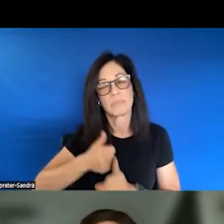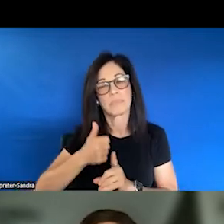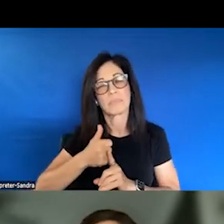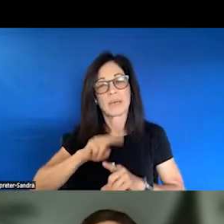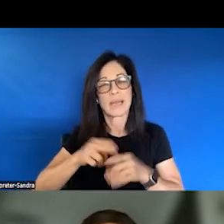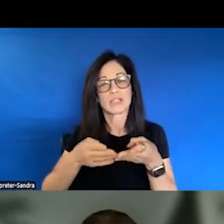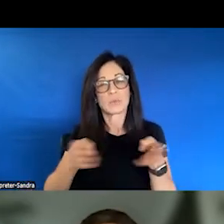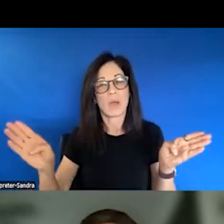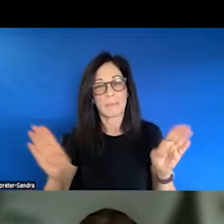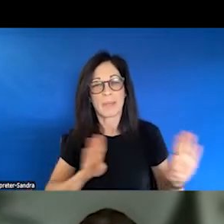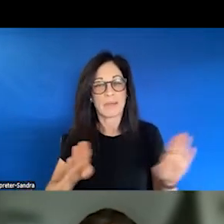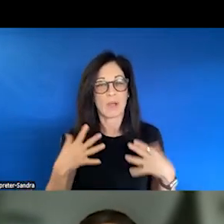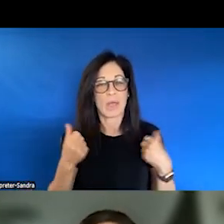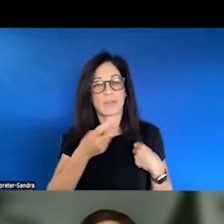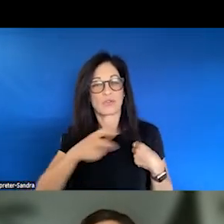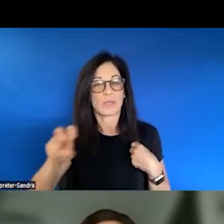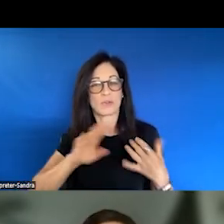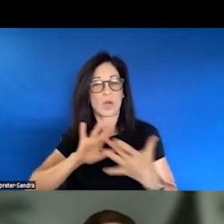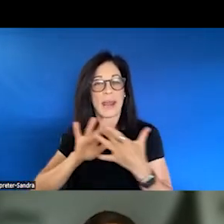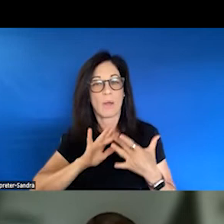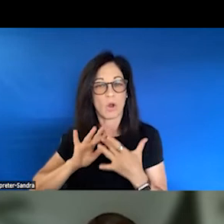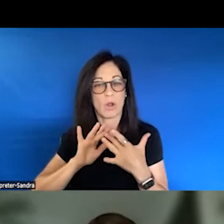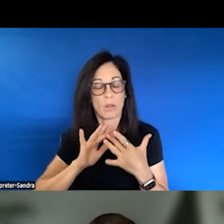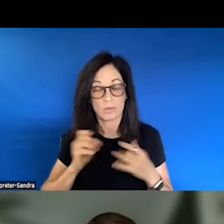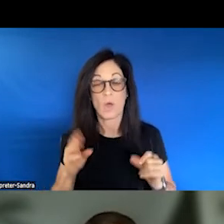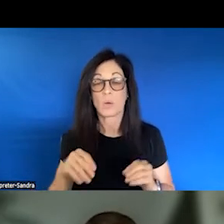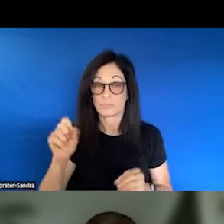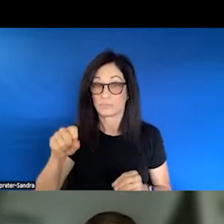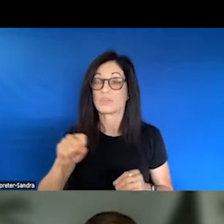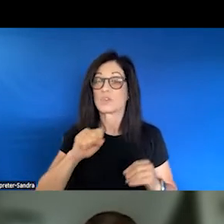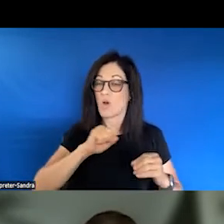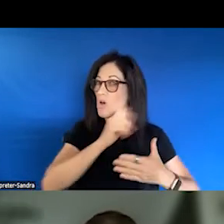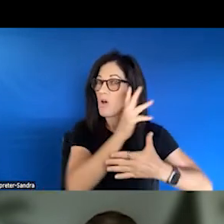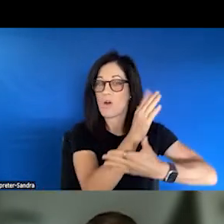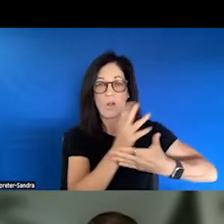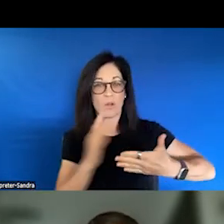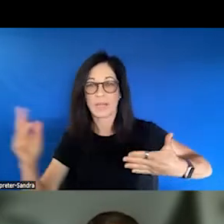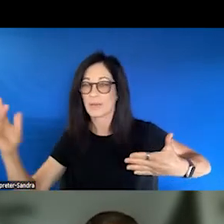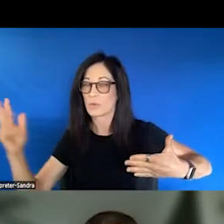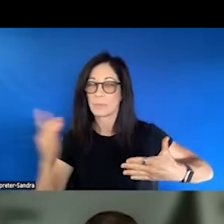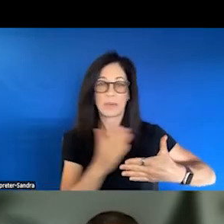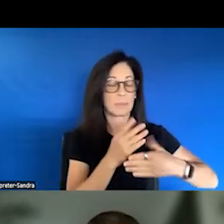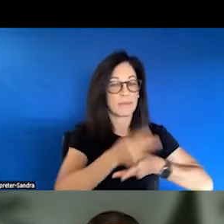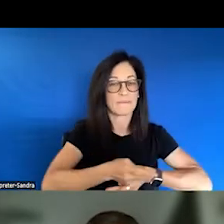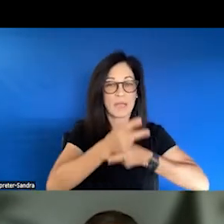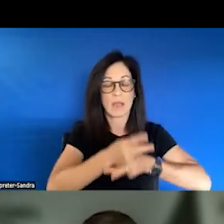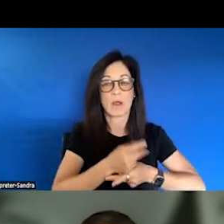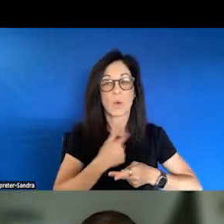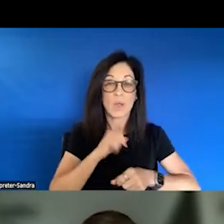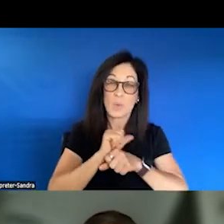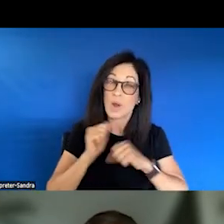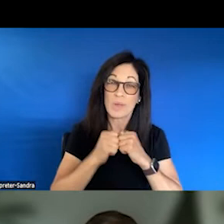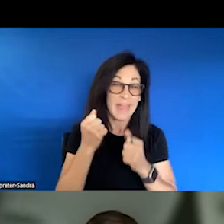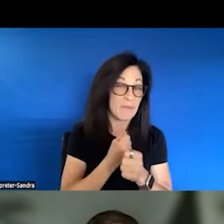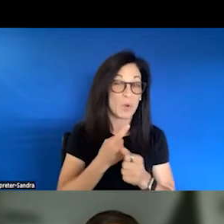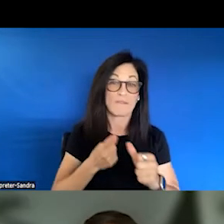health transfer network at this point. And so it is all along the continuum of care. And we work with everybody from first